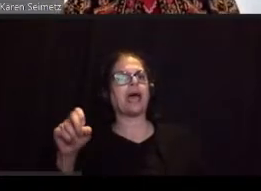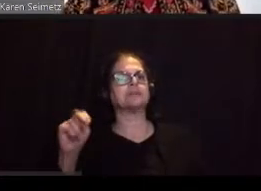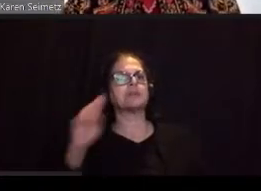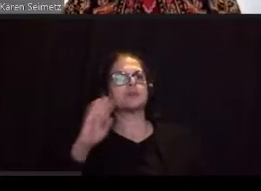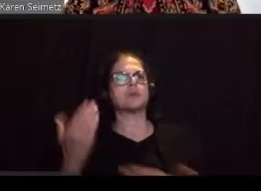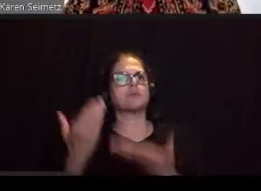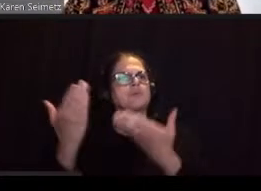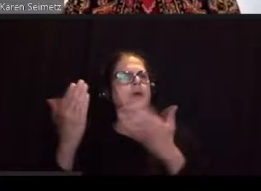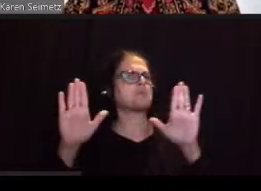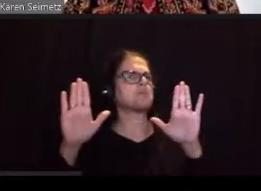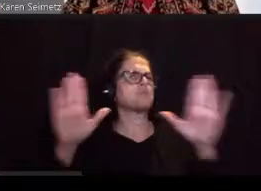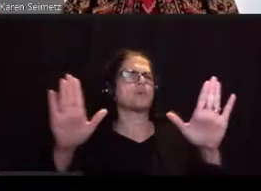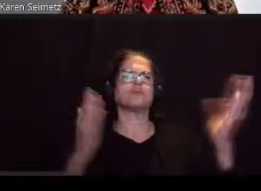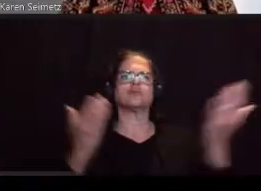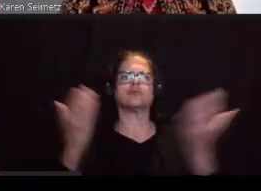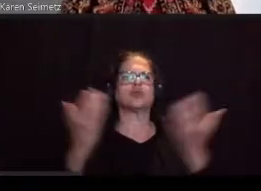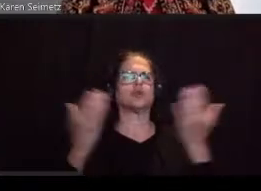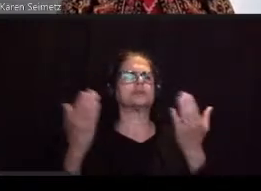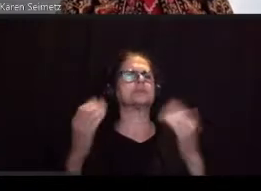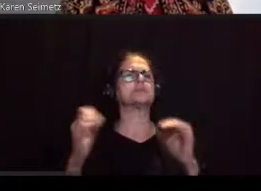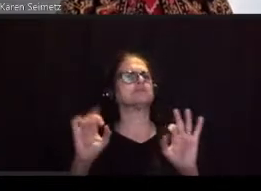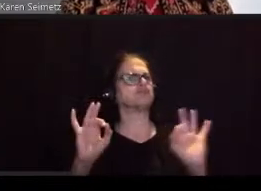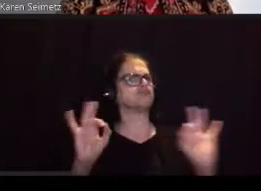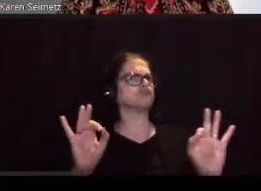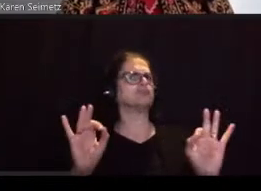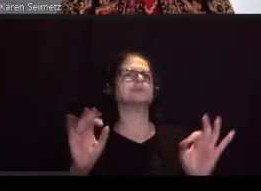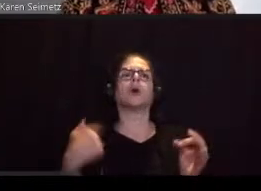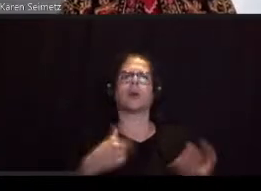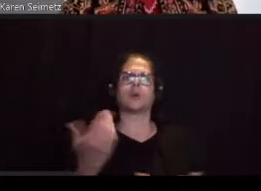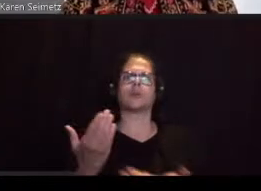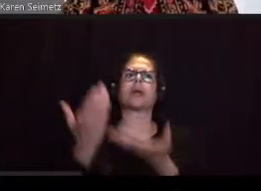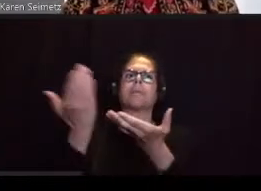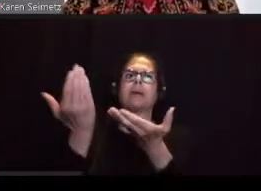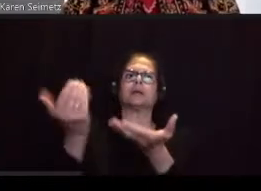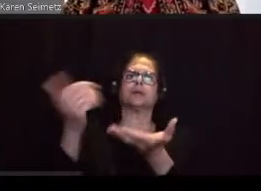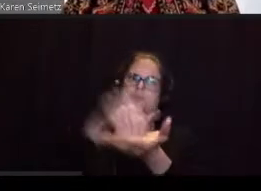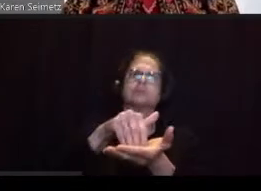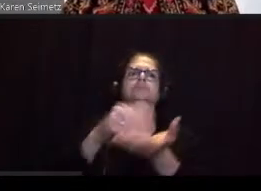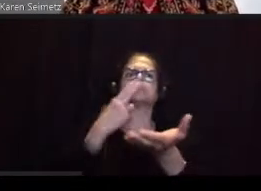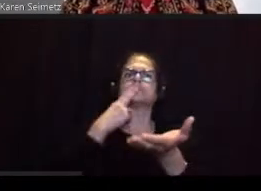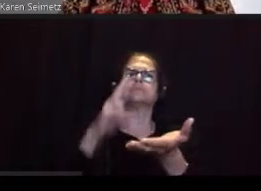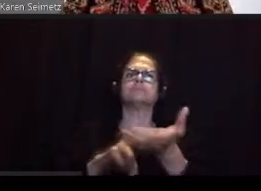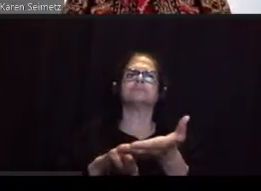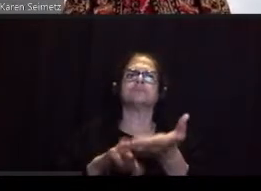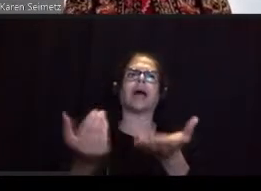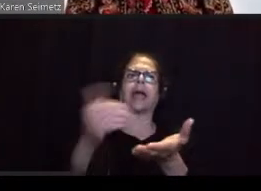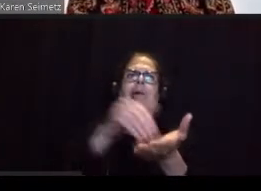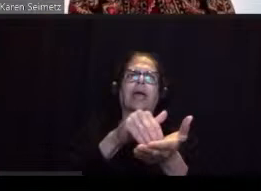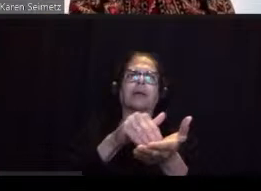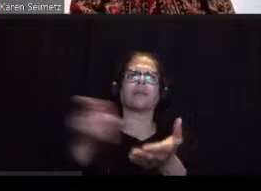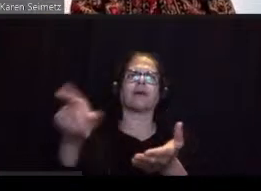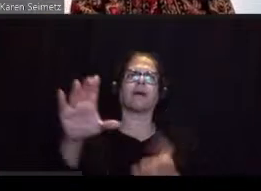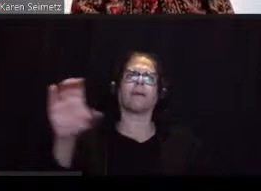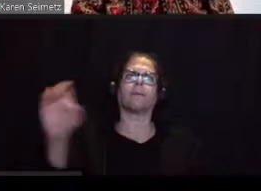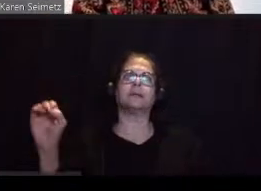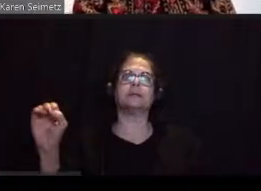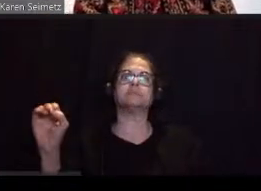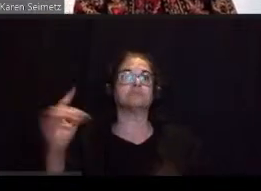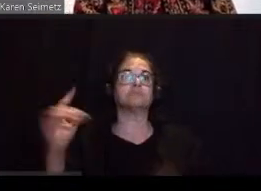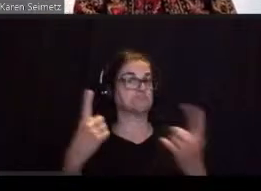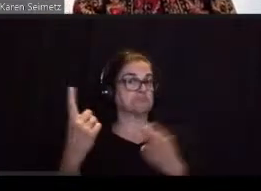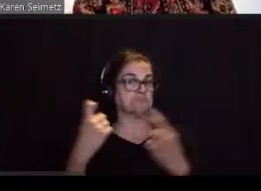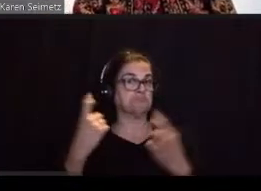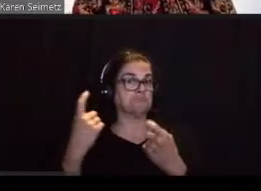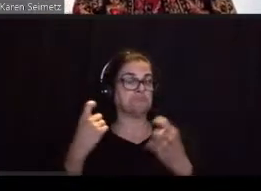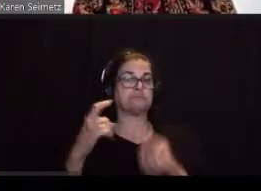and responsiveness on this policy, and we recommend renewal with this carrier. I'm happy to answer any questions. So in